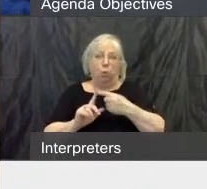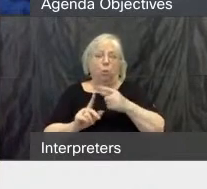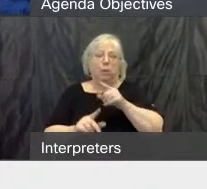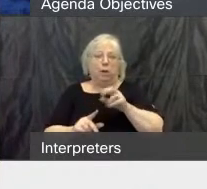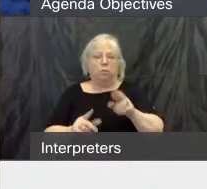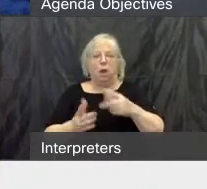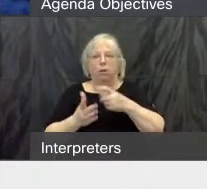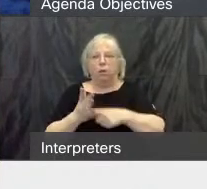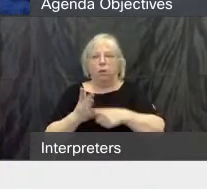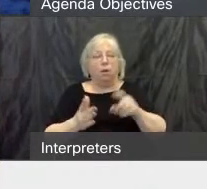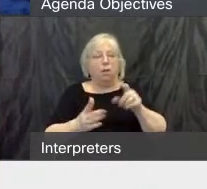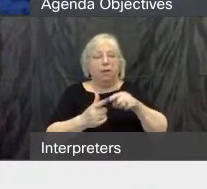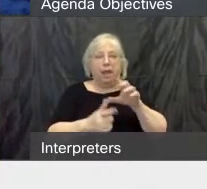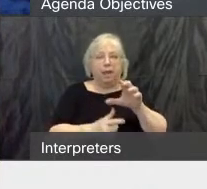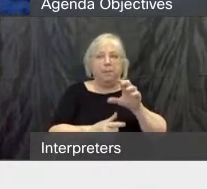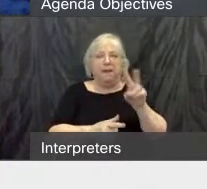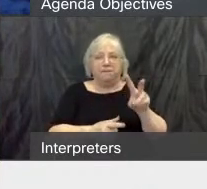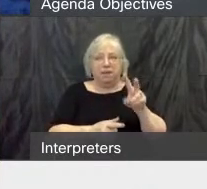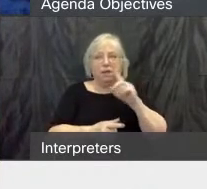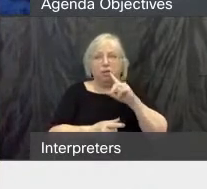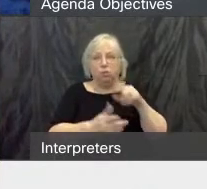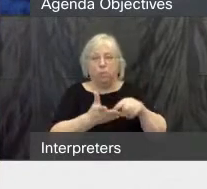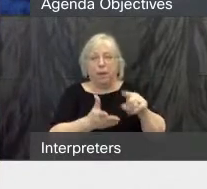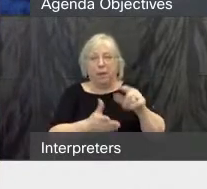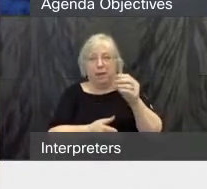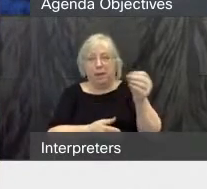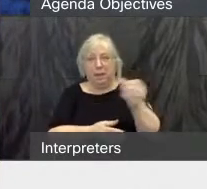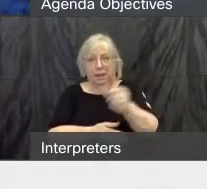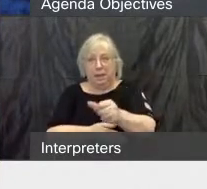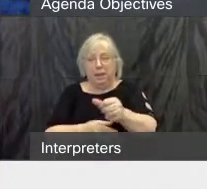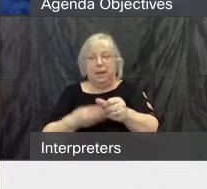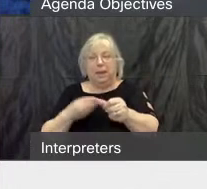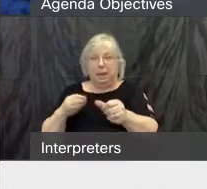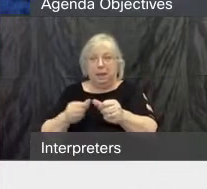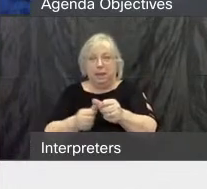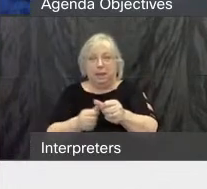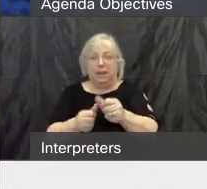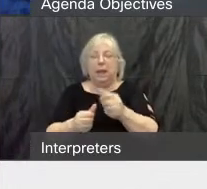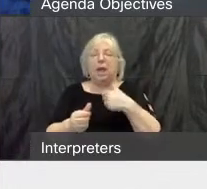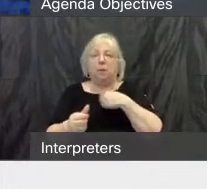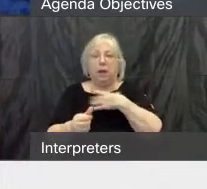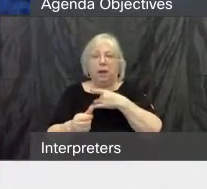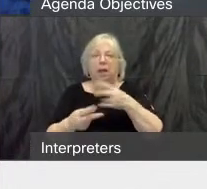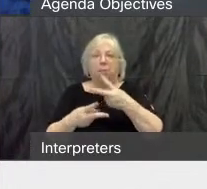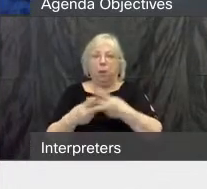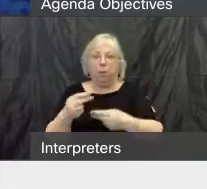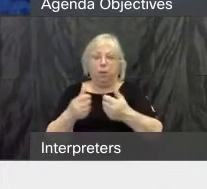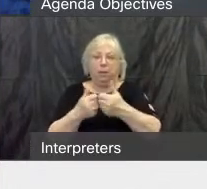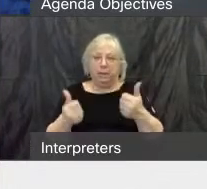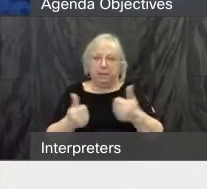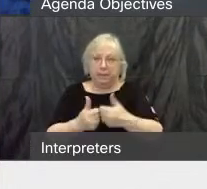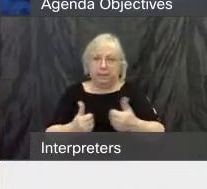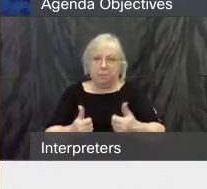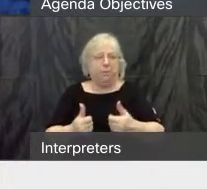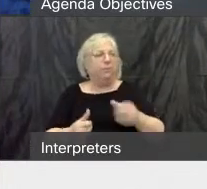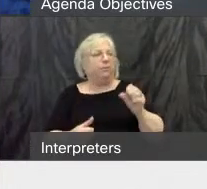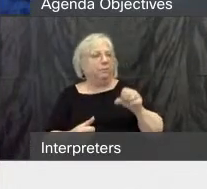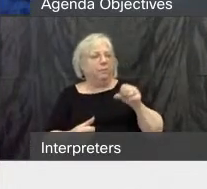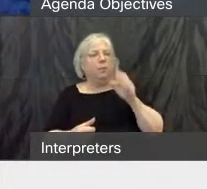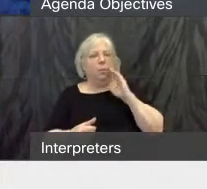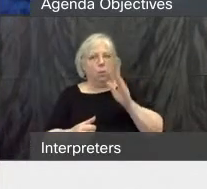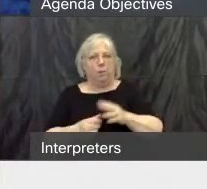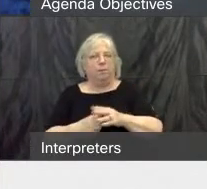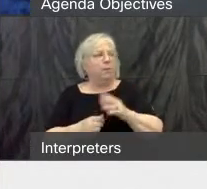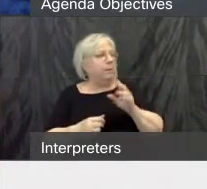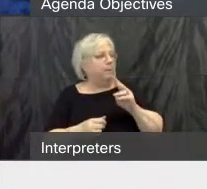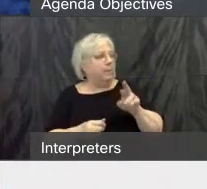the cost that Camac Village is paying for this, and I would like to have them held separate. Yes, ma'am. They'll be held separate. Mr.